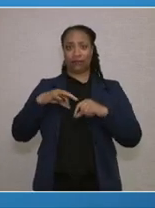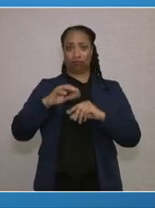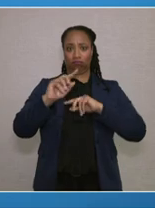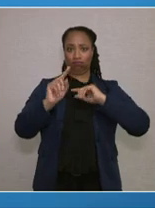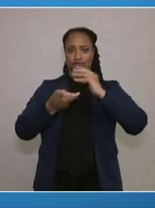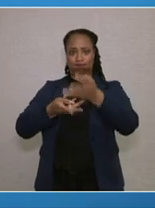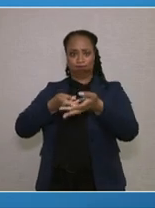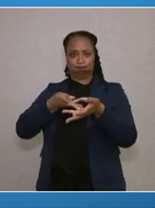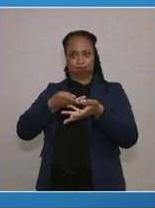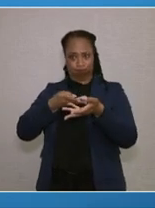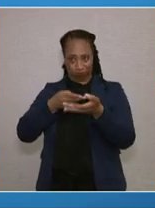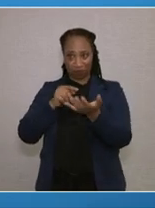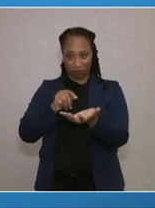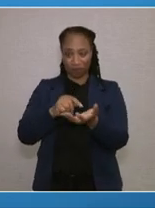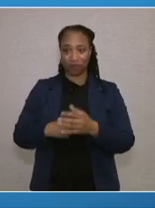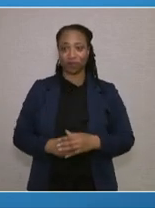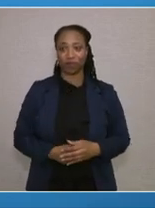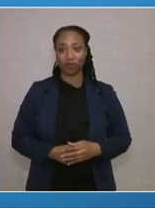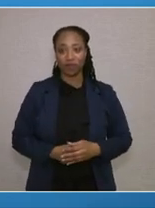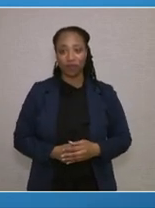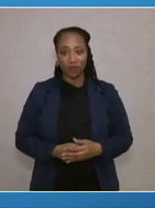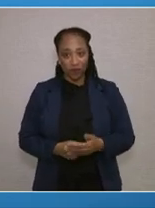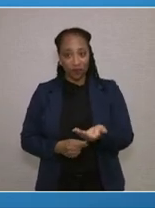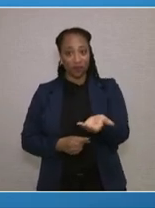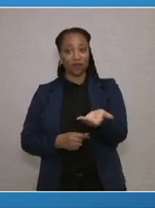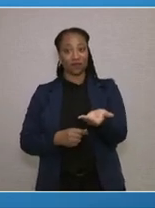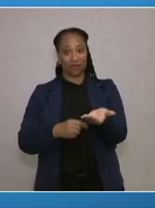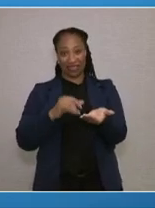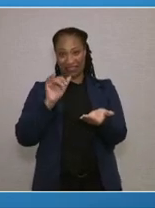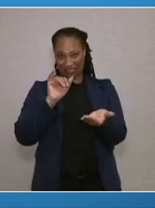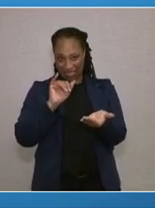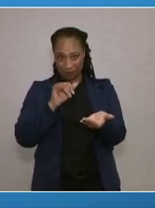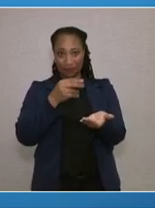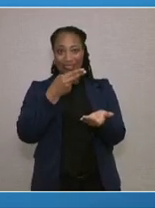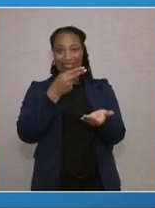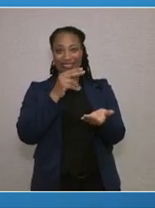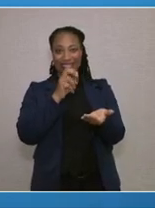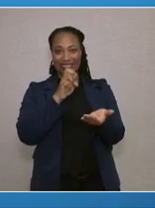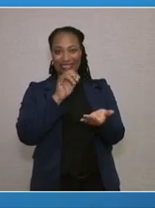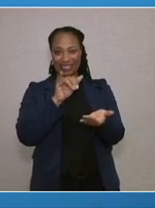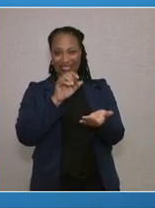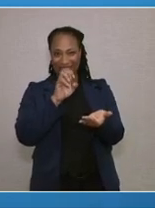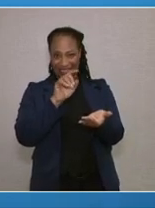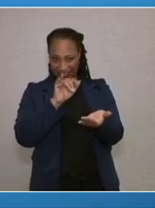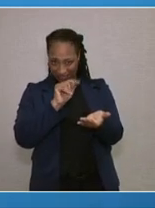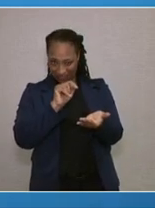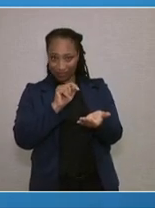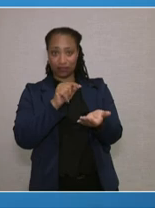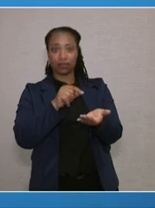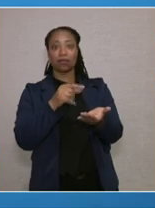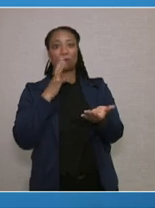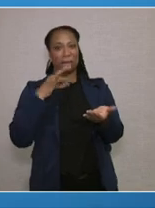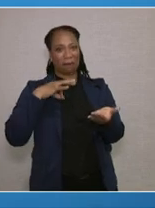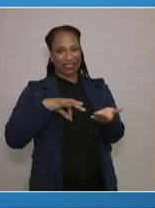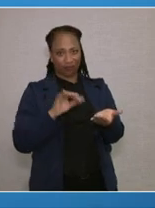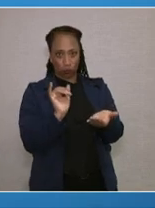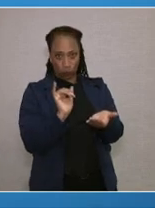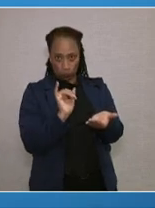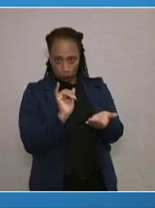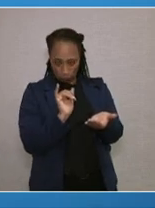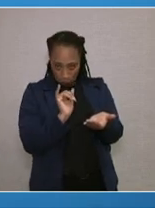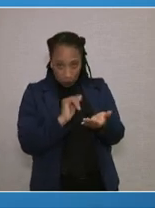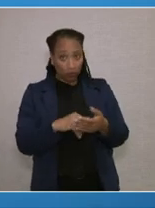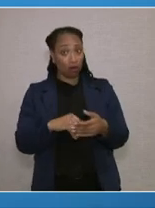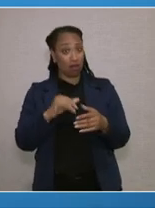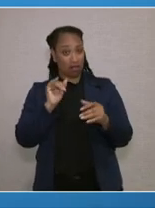powerful employer in business to Washington, D.C., the Commanders and the NFL,